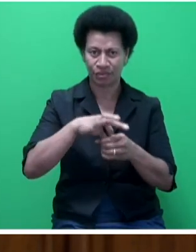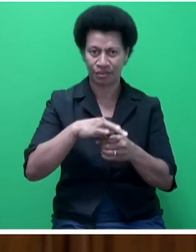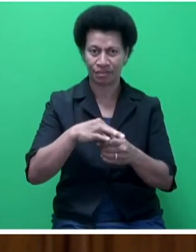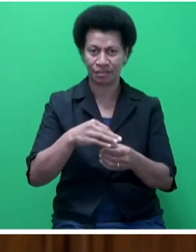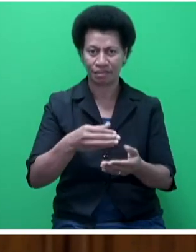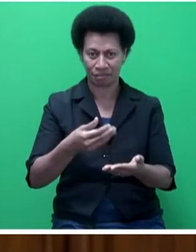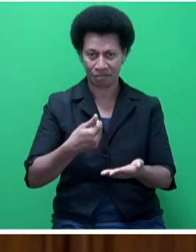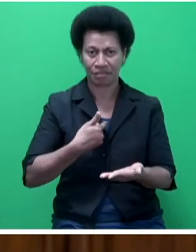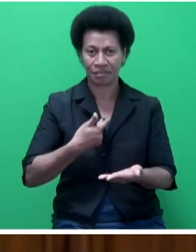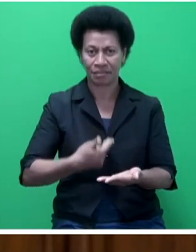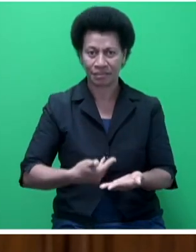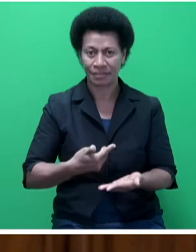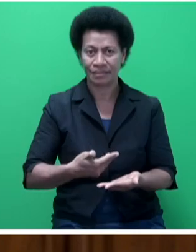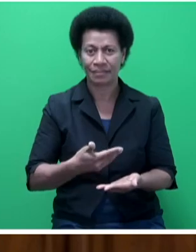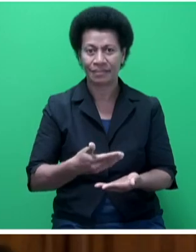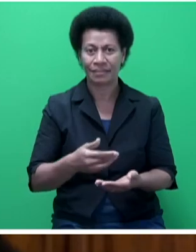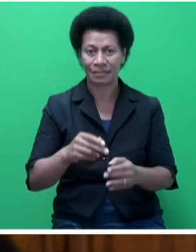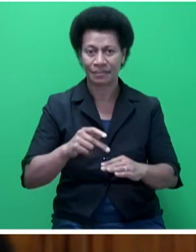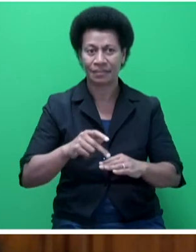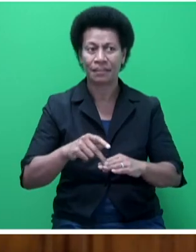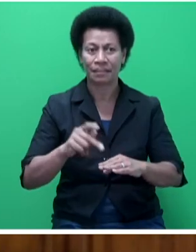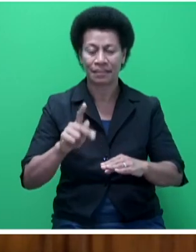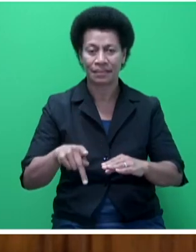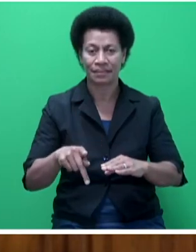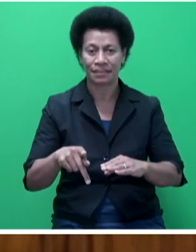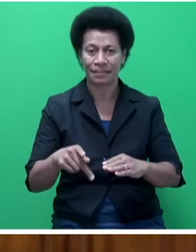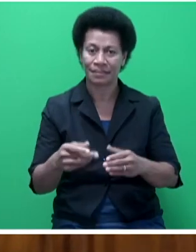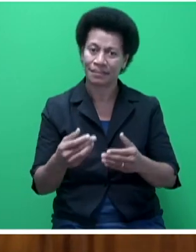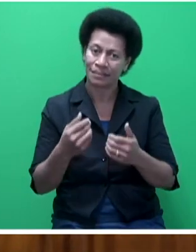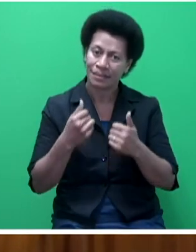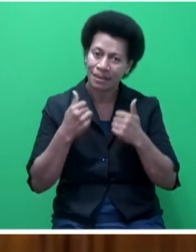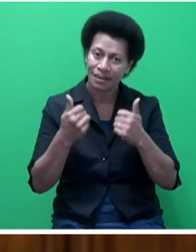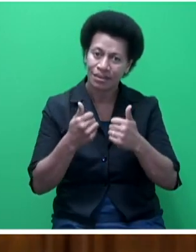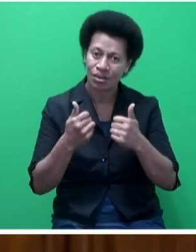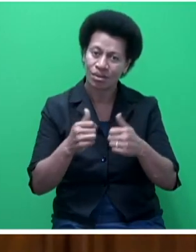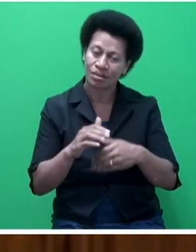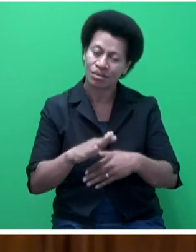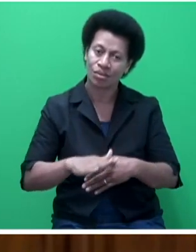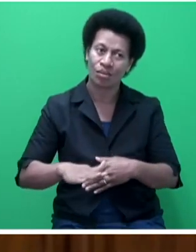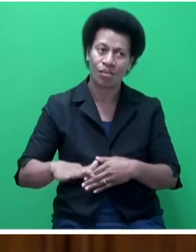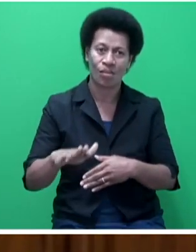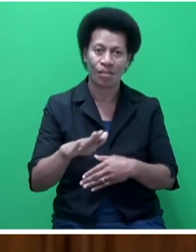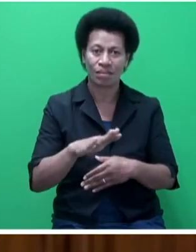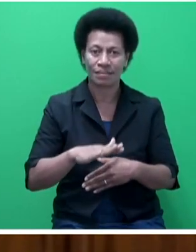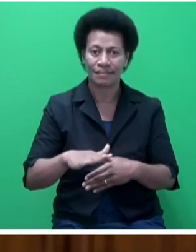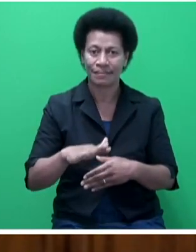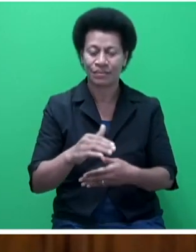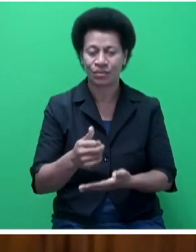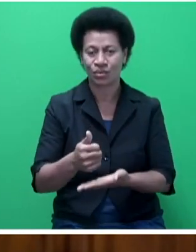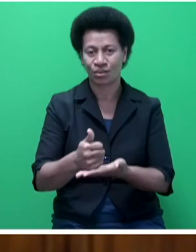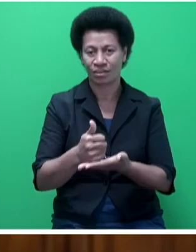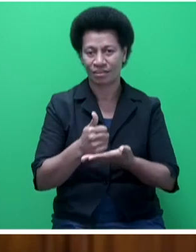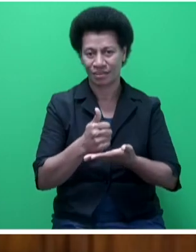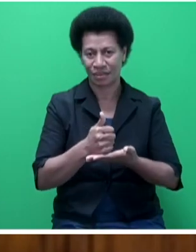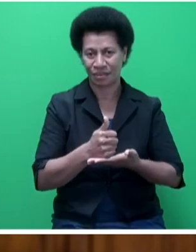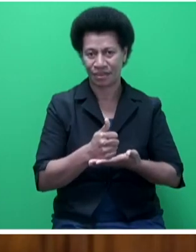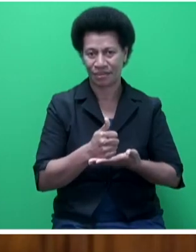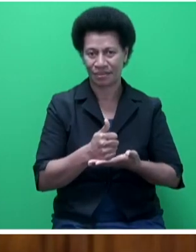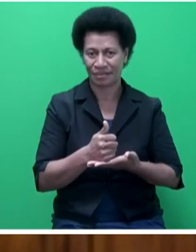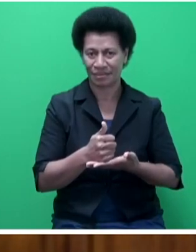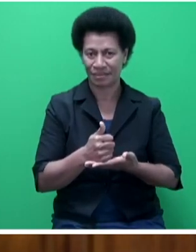speech in this august Parliament. I acknowledge all those who have assisted me in various